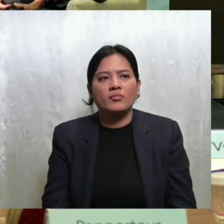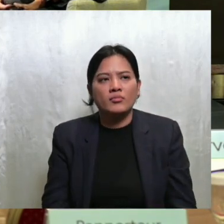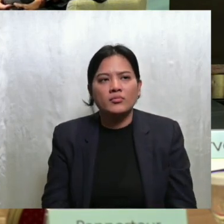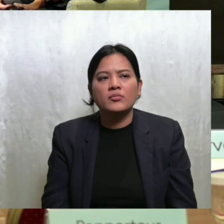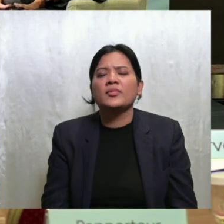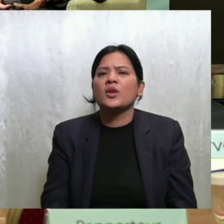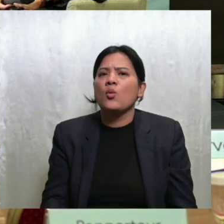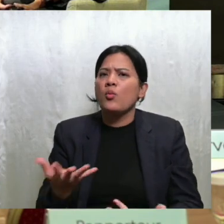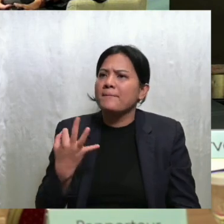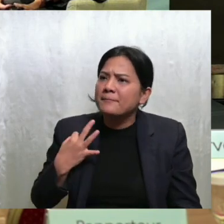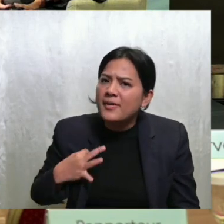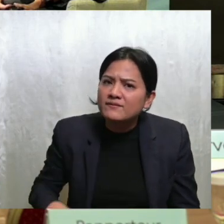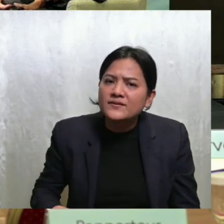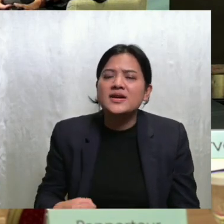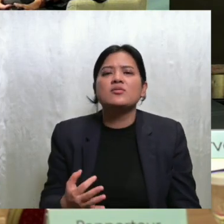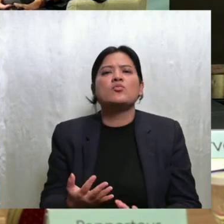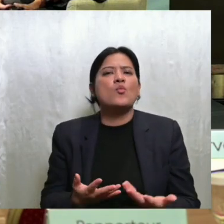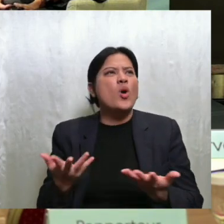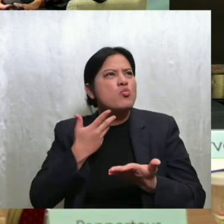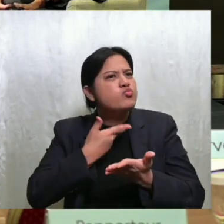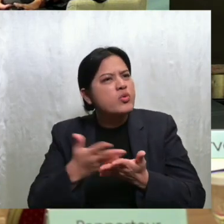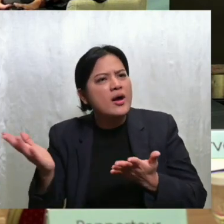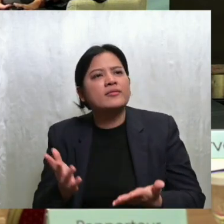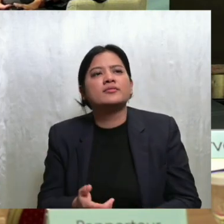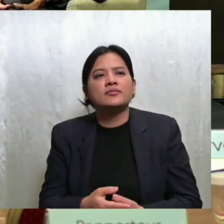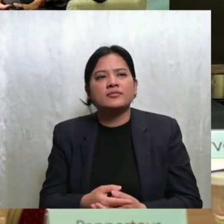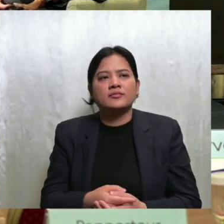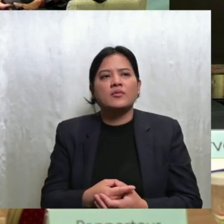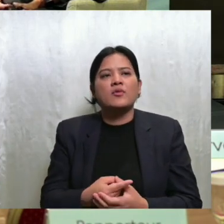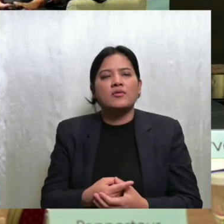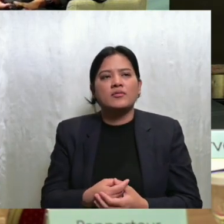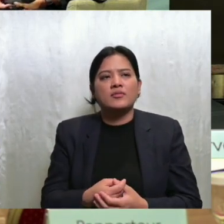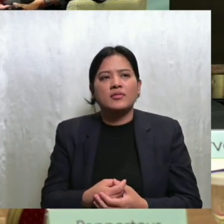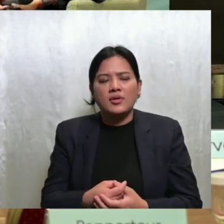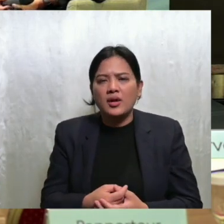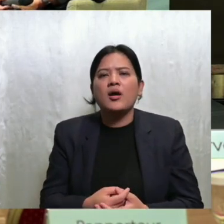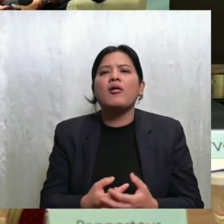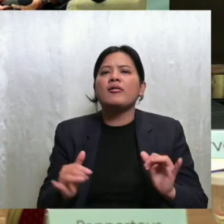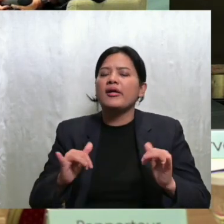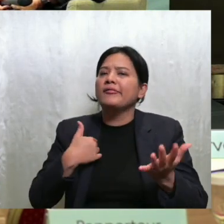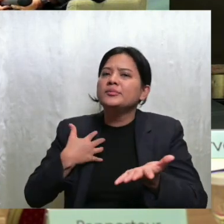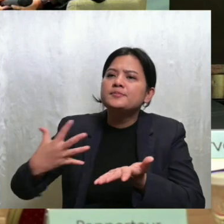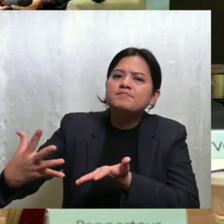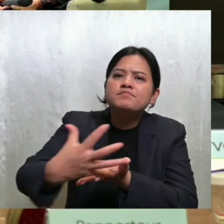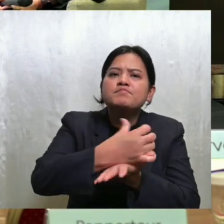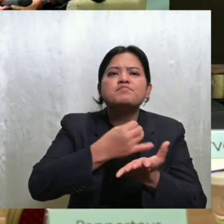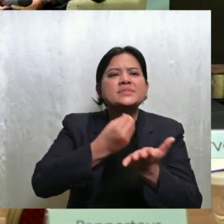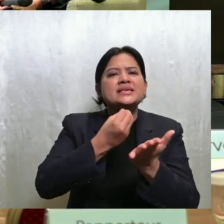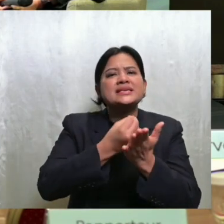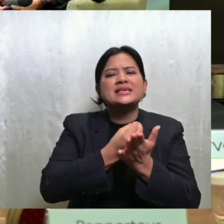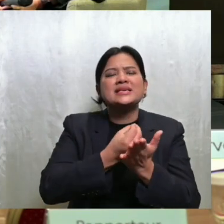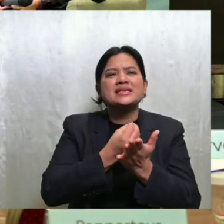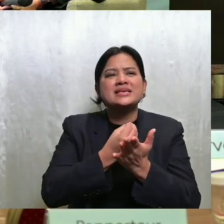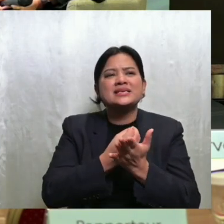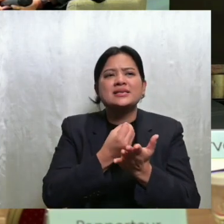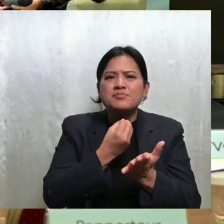middle-income countries. So with that said, I think the 3 different sessions covered what we call the 3 C's: content, connectivity,